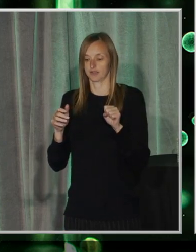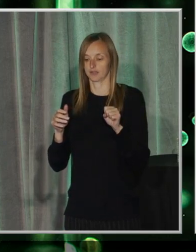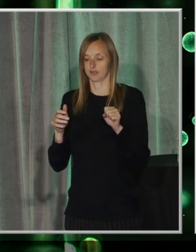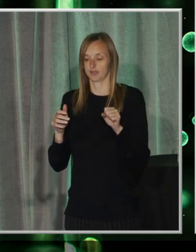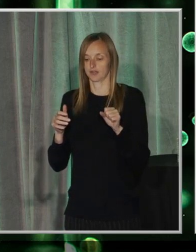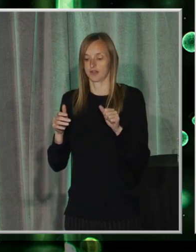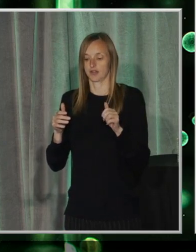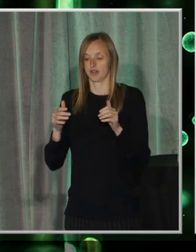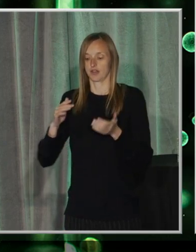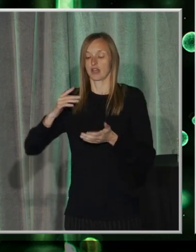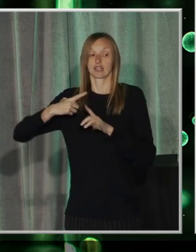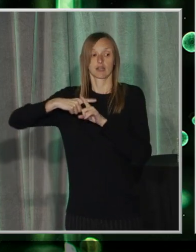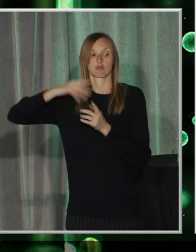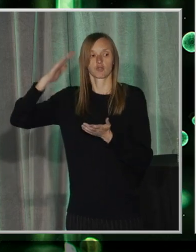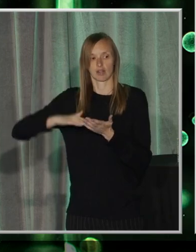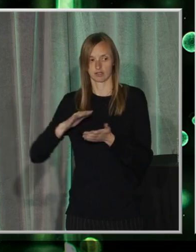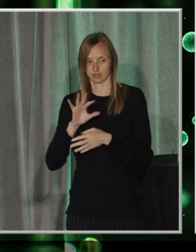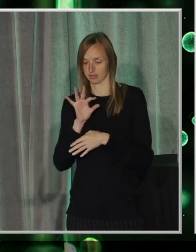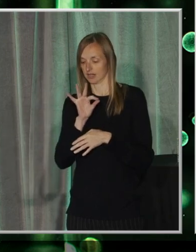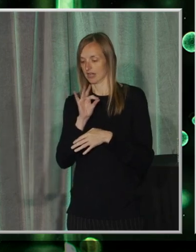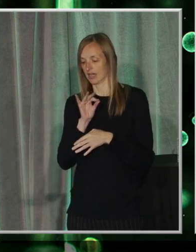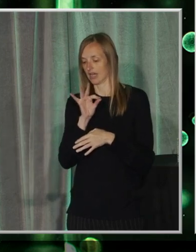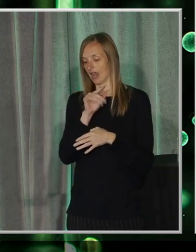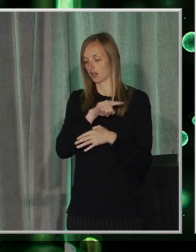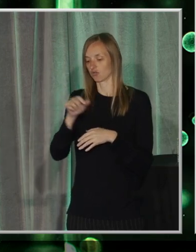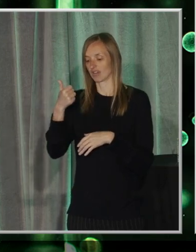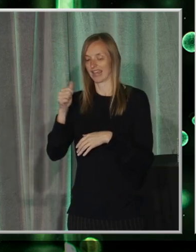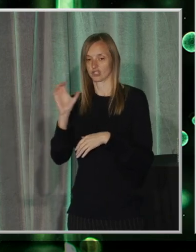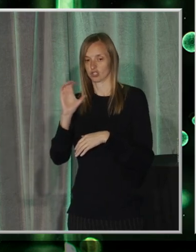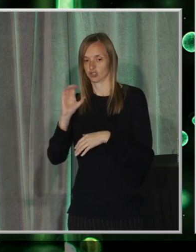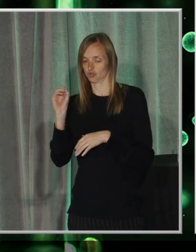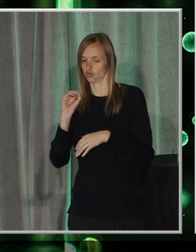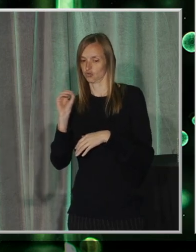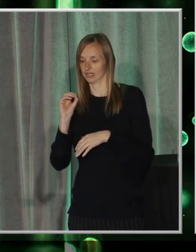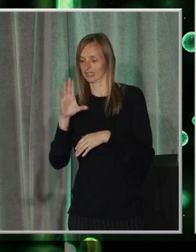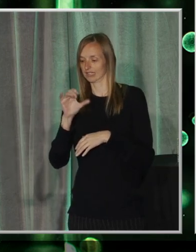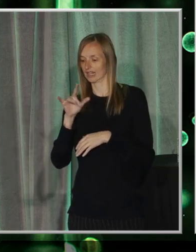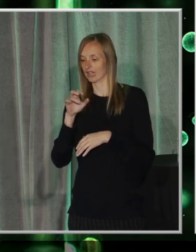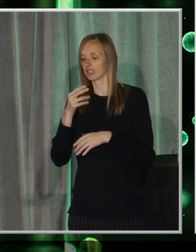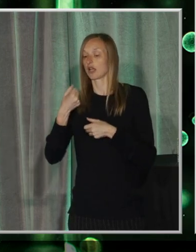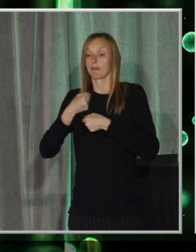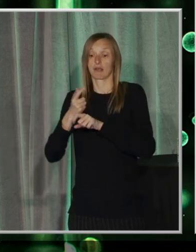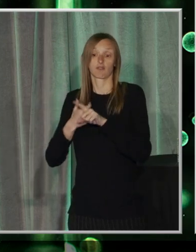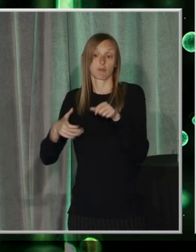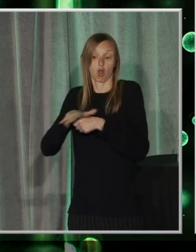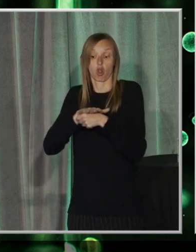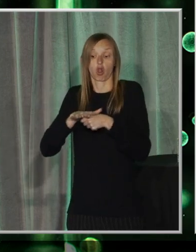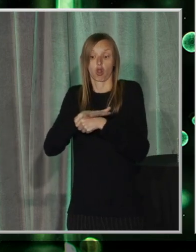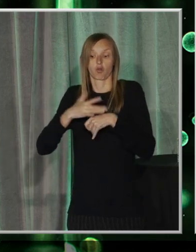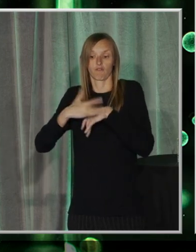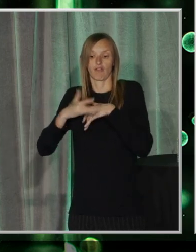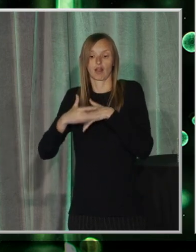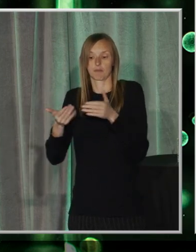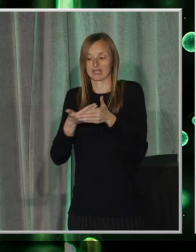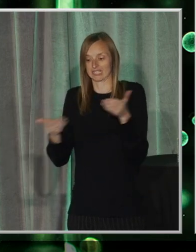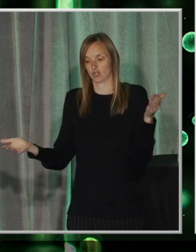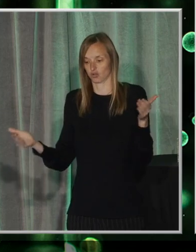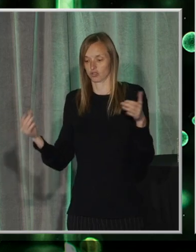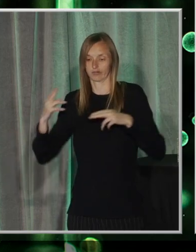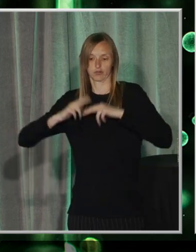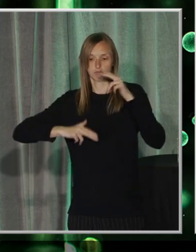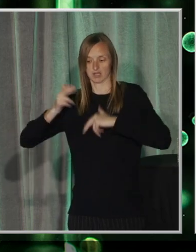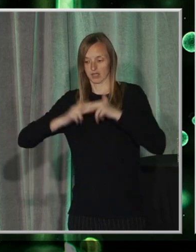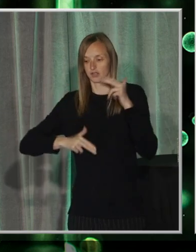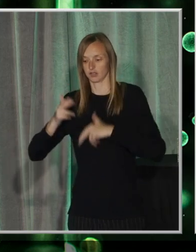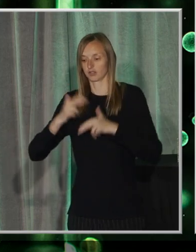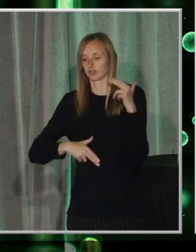9 to 10 degrees Celsius, and it is being made from the locally available materials. This Chakokura, it